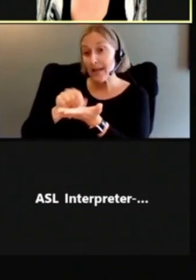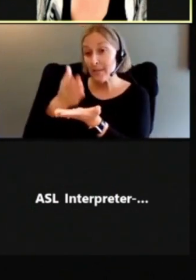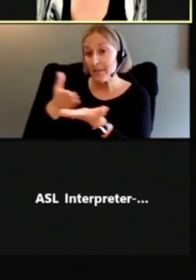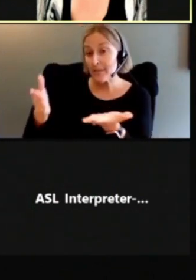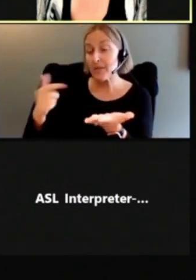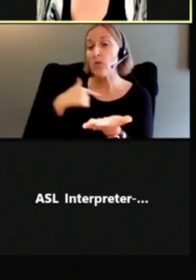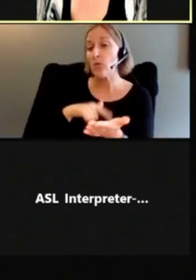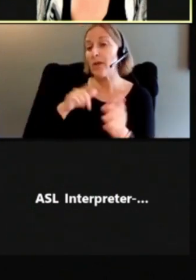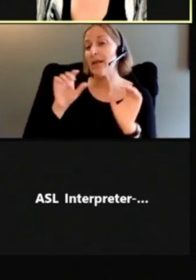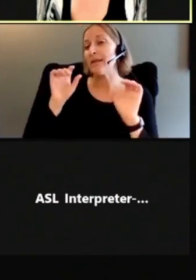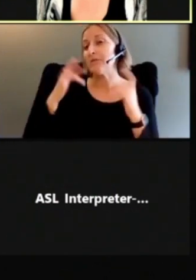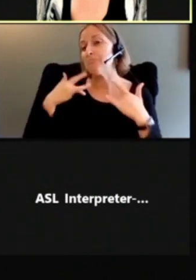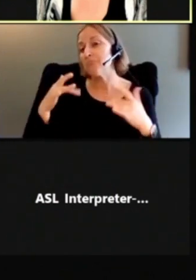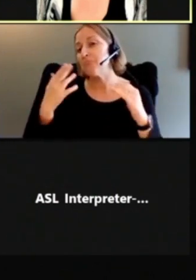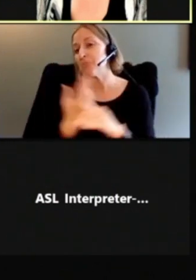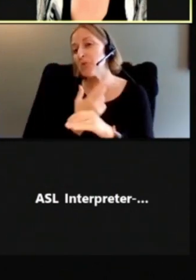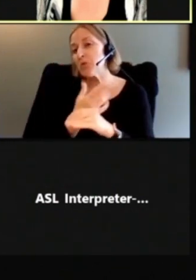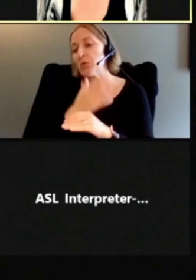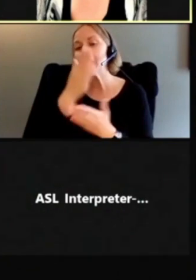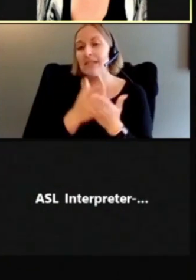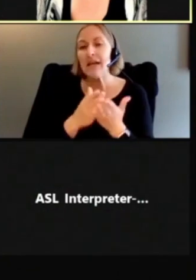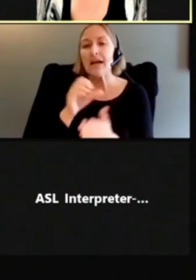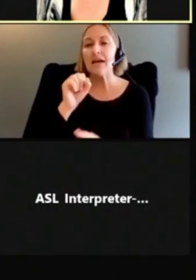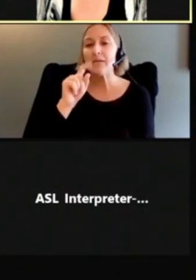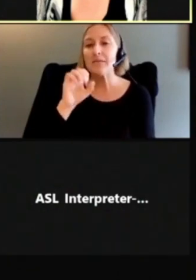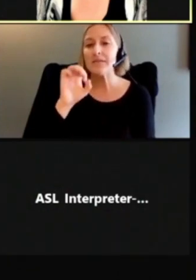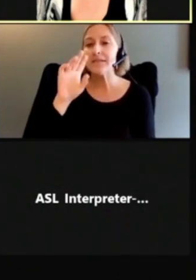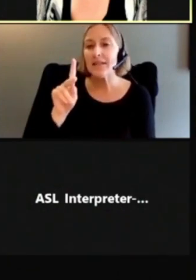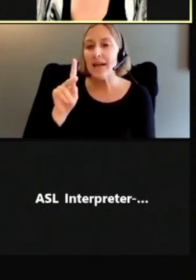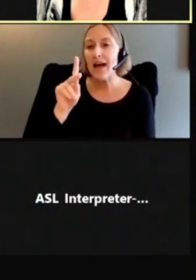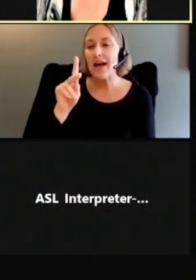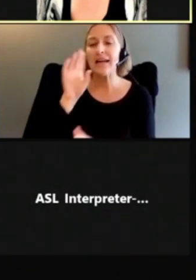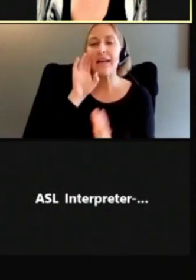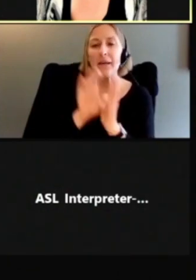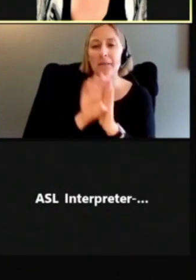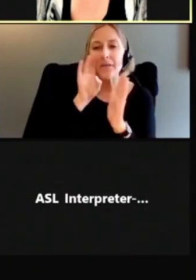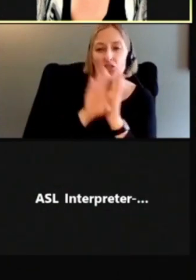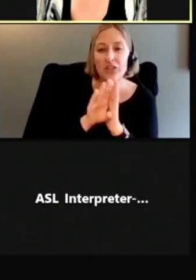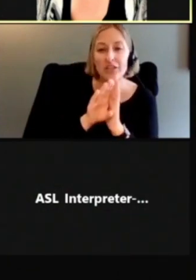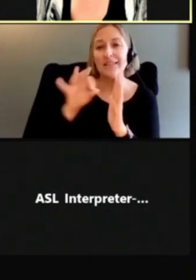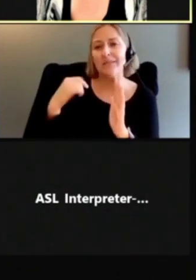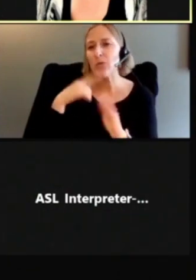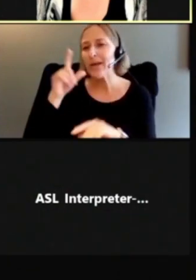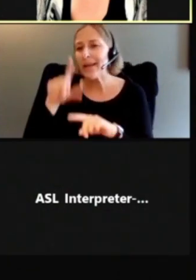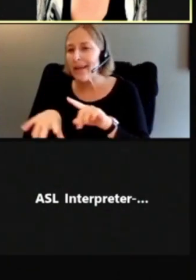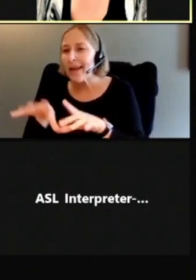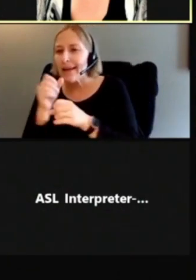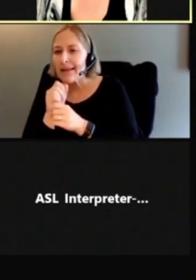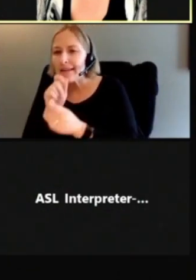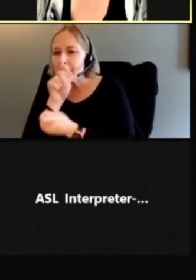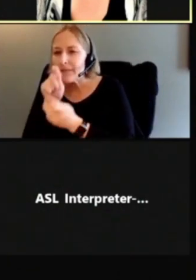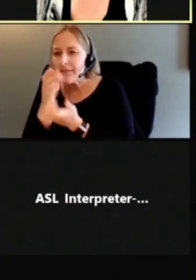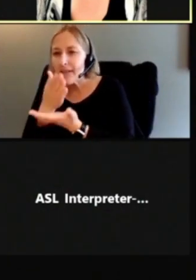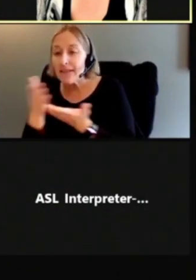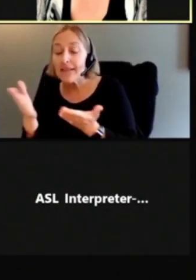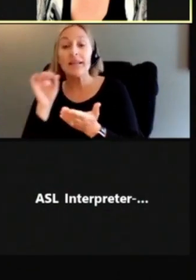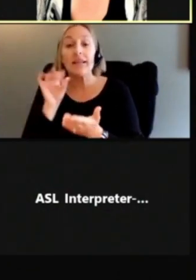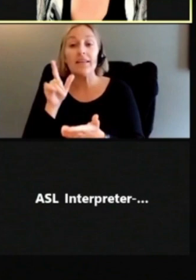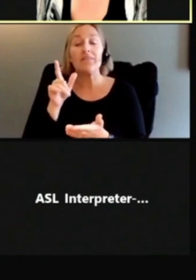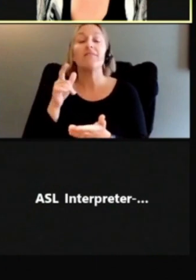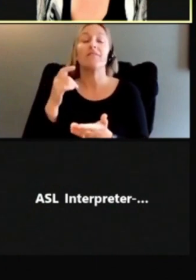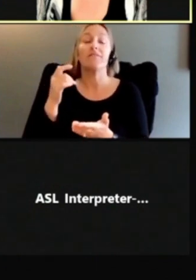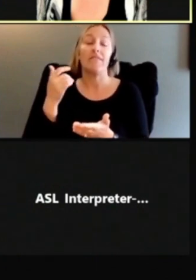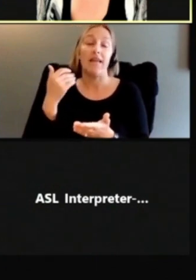some stock images in there, especially like where we have gaps or we can't get certain things. I think there is a place